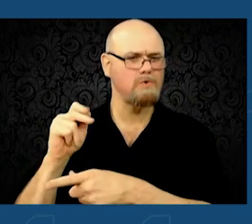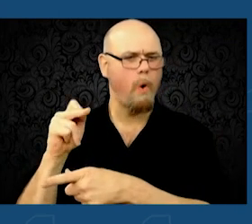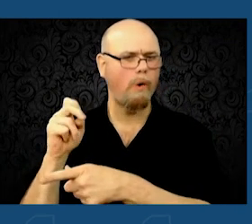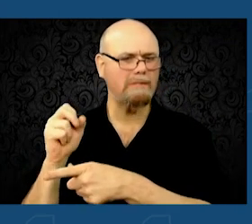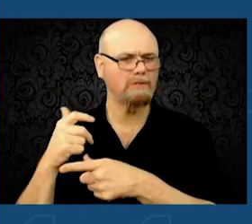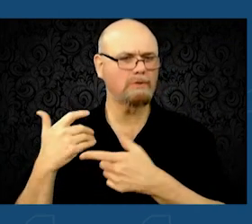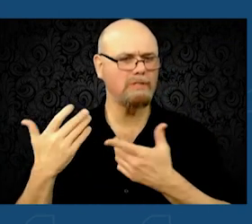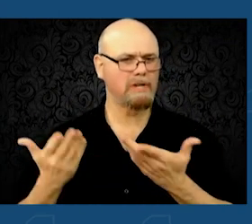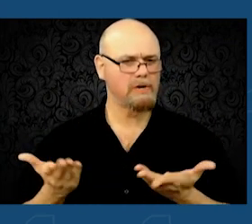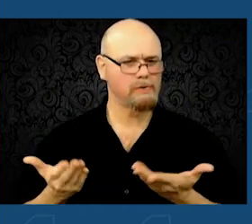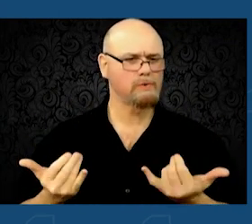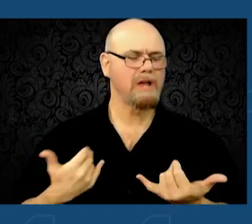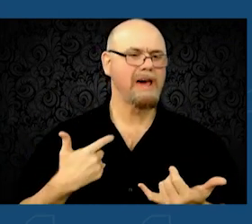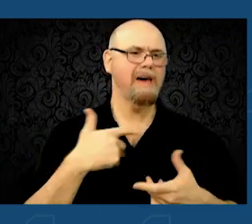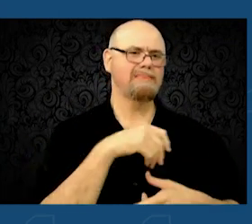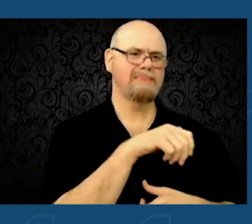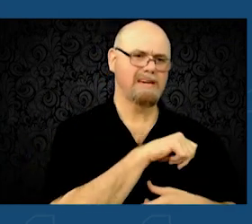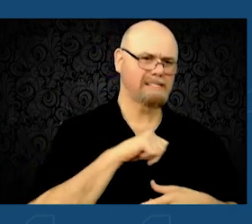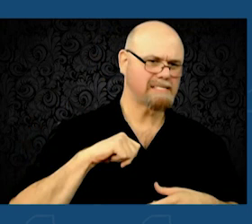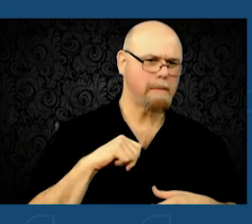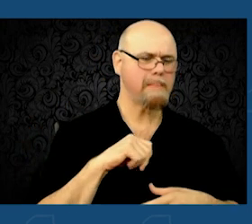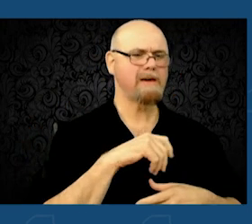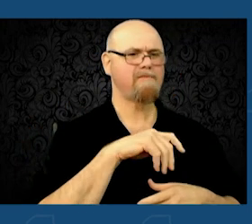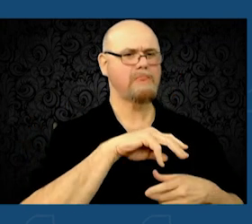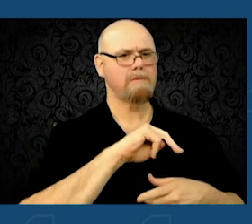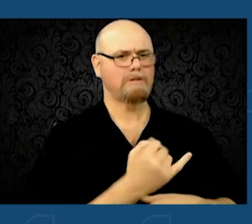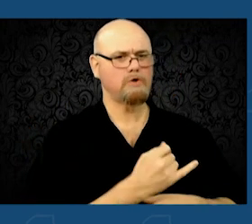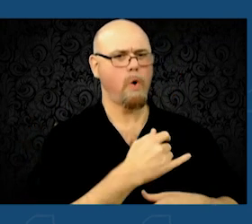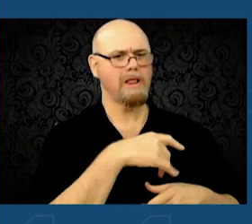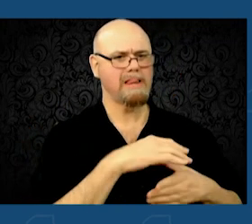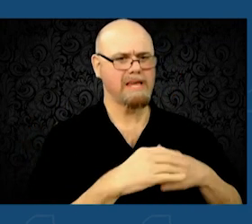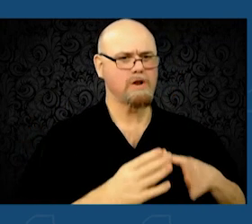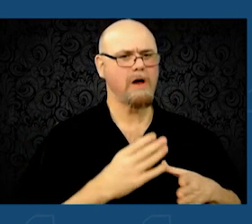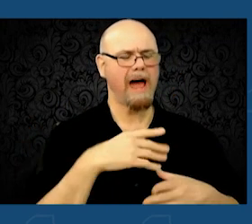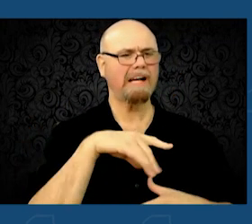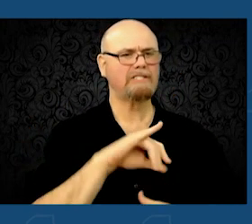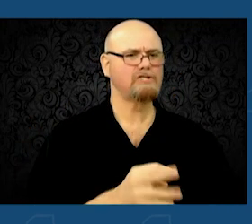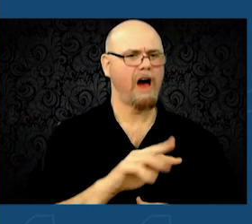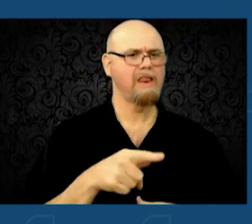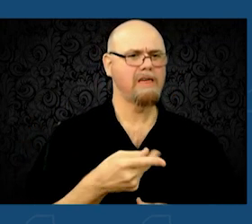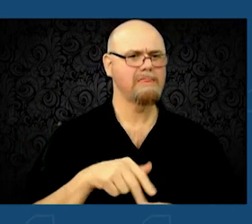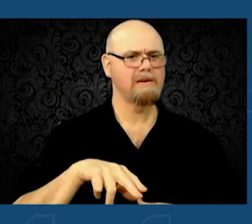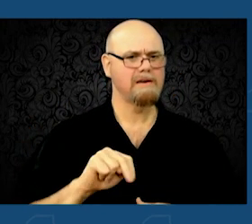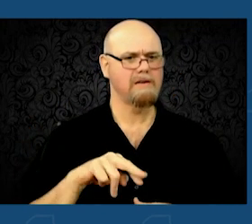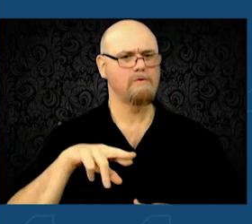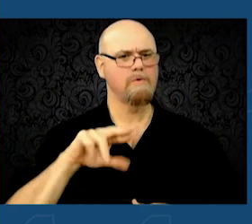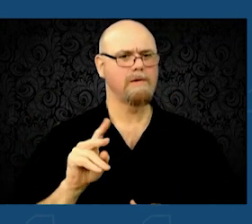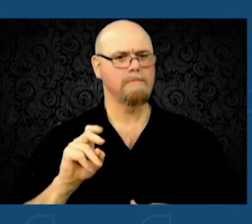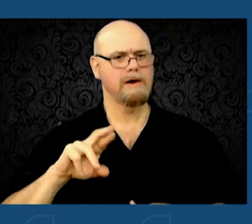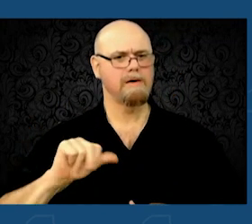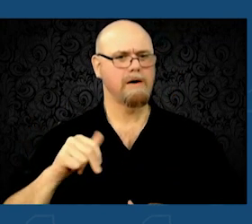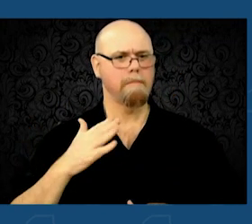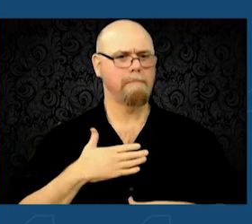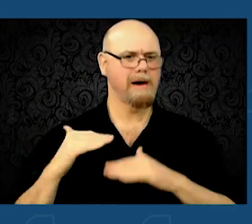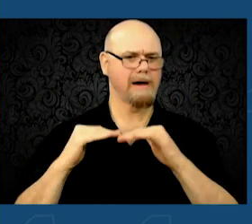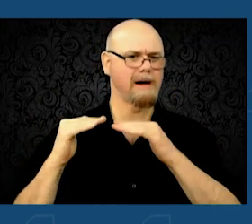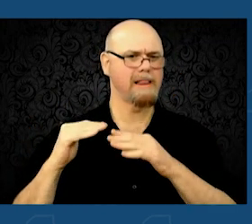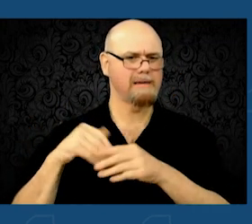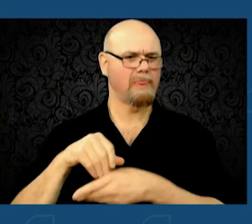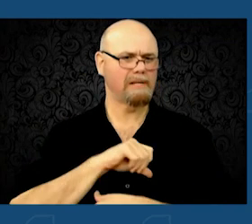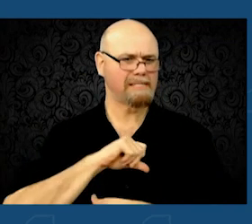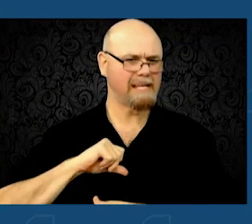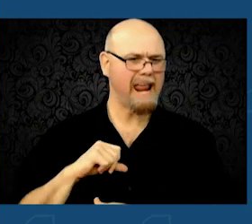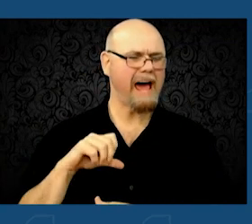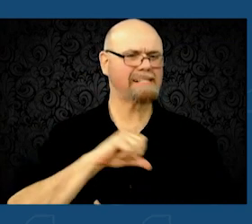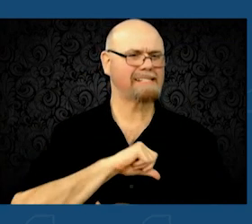Assembly leadership from the Majority Leader and Jonathan Rivera, my colleague in the Senate, Senator Sean Ryan, who you'll